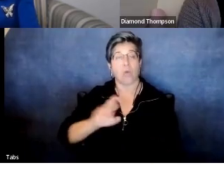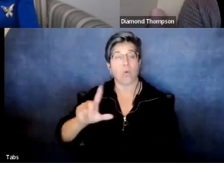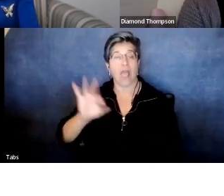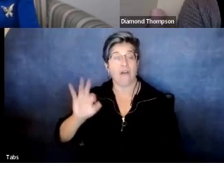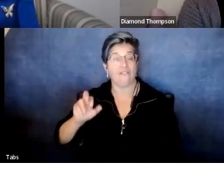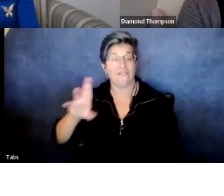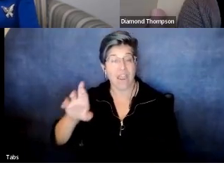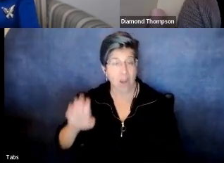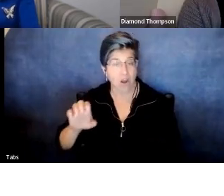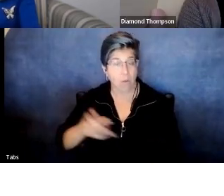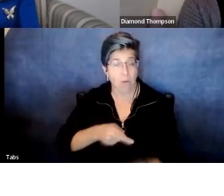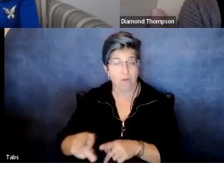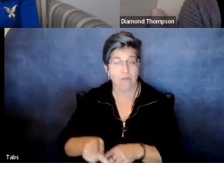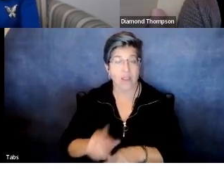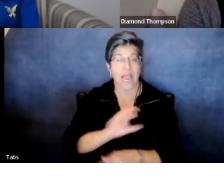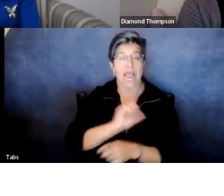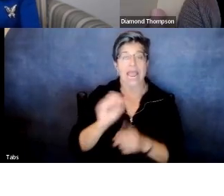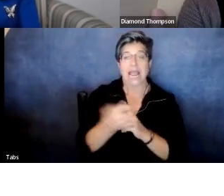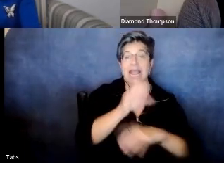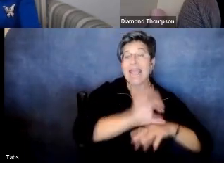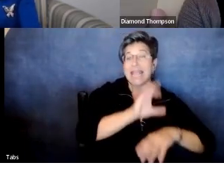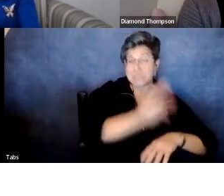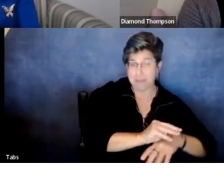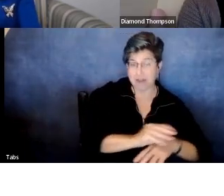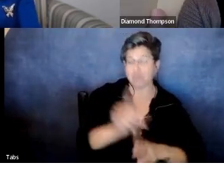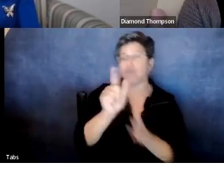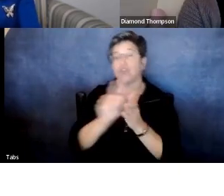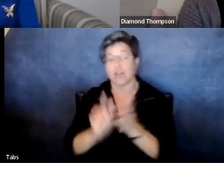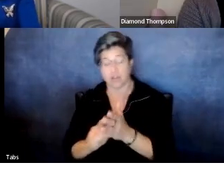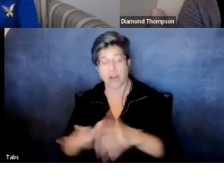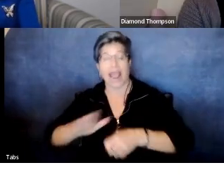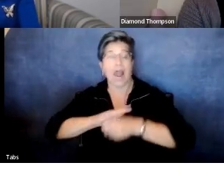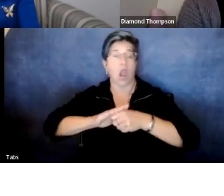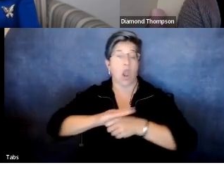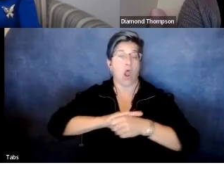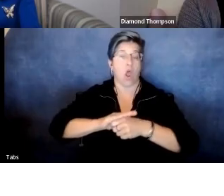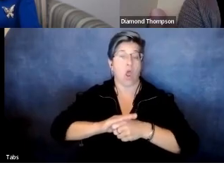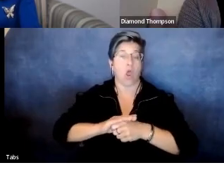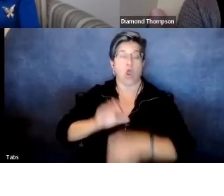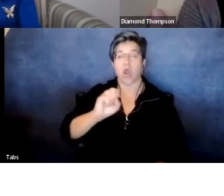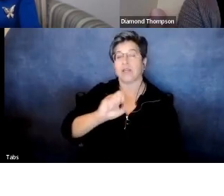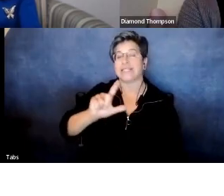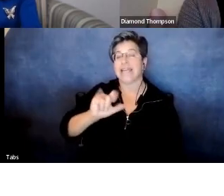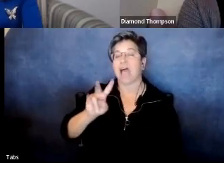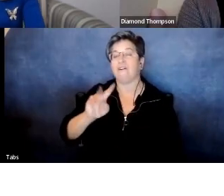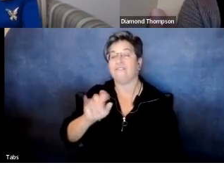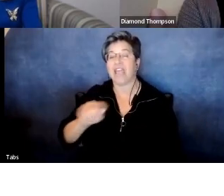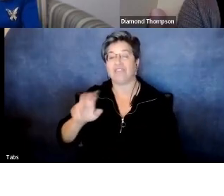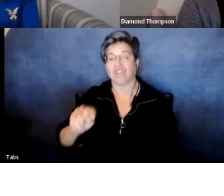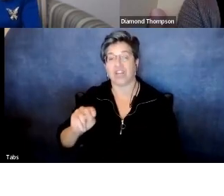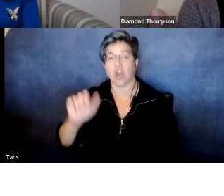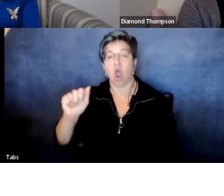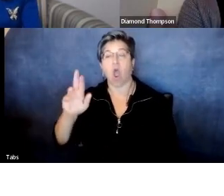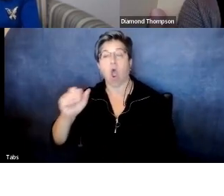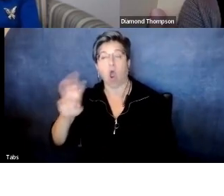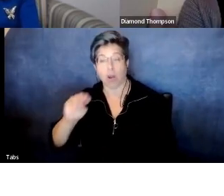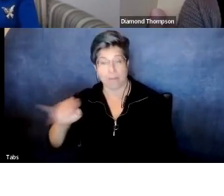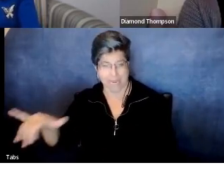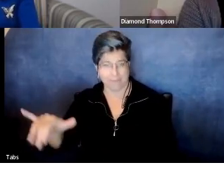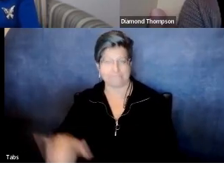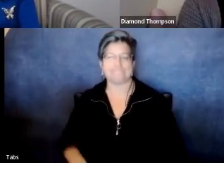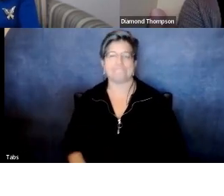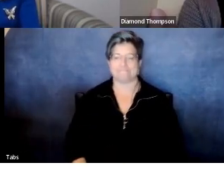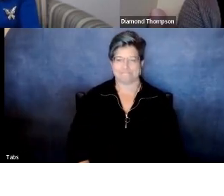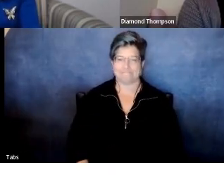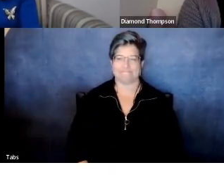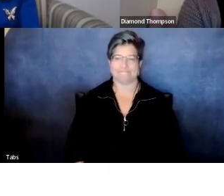professionals, case managers, attorneys, and our local Salvation Army New Day to Stop Trafficking program. Next